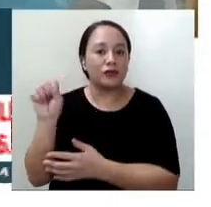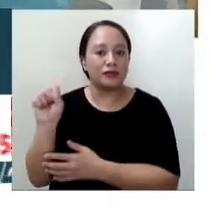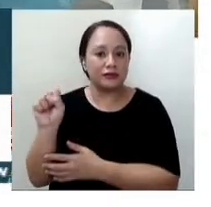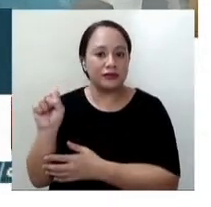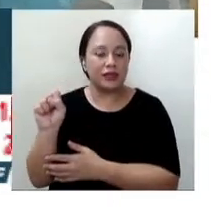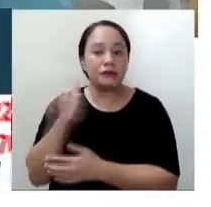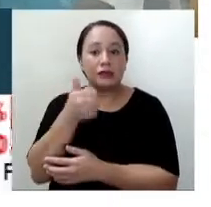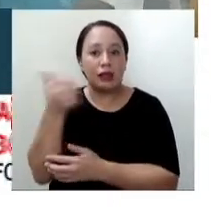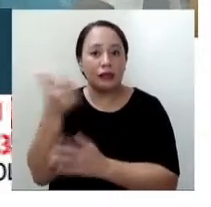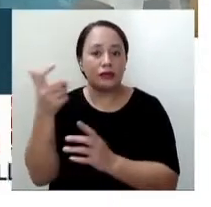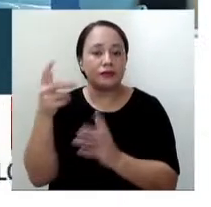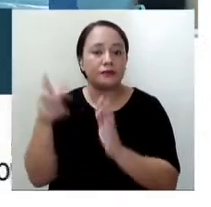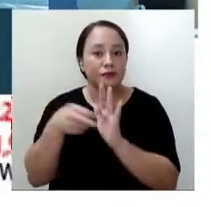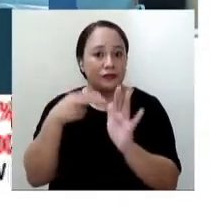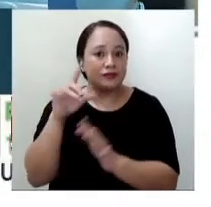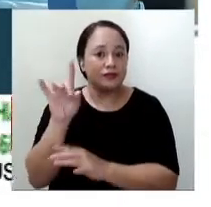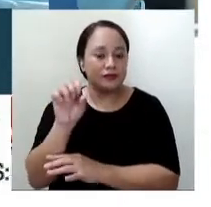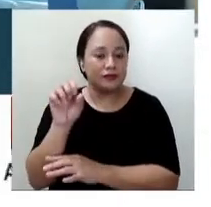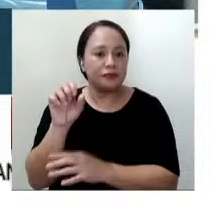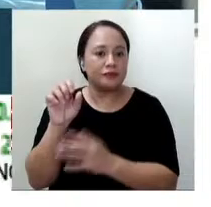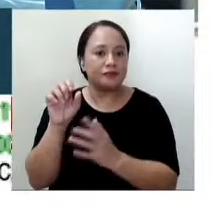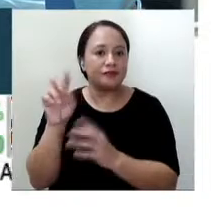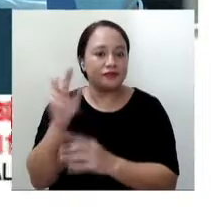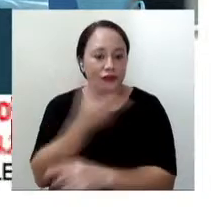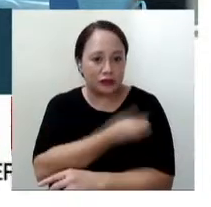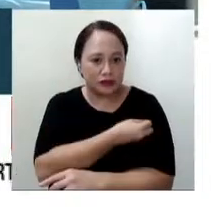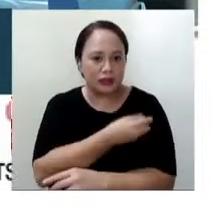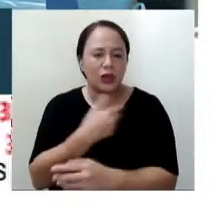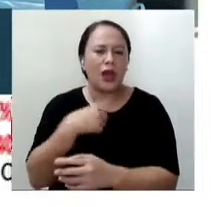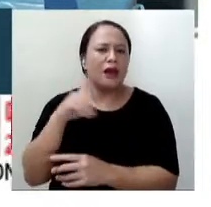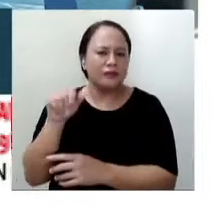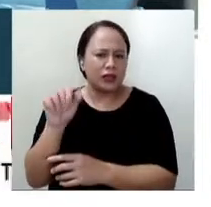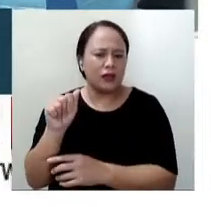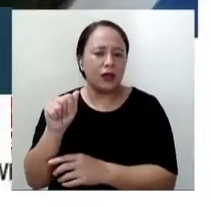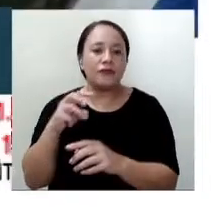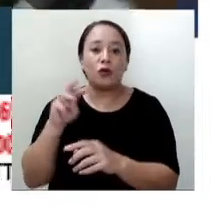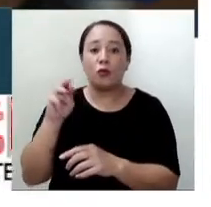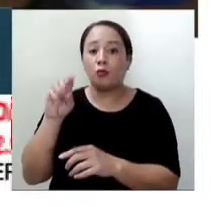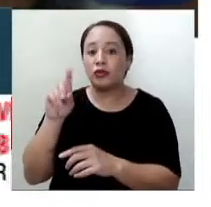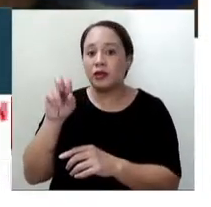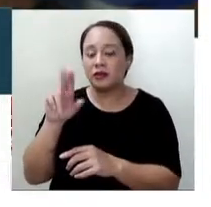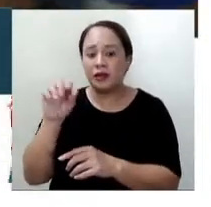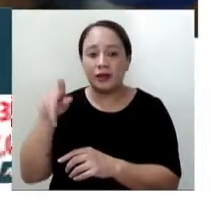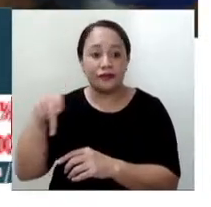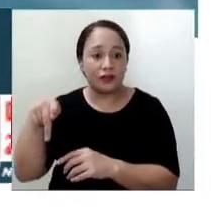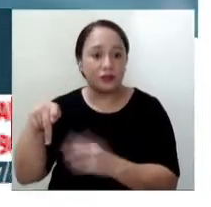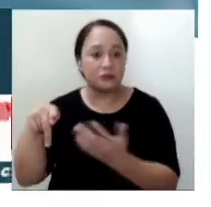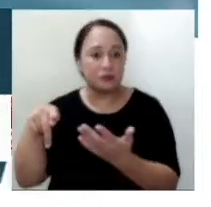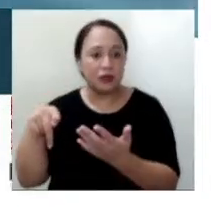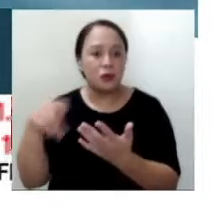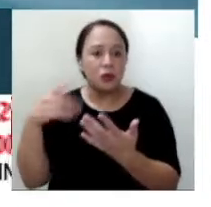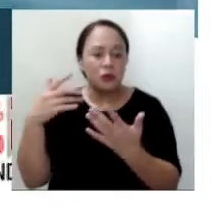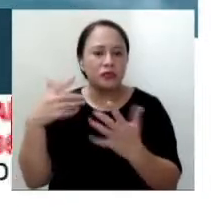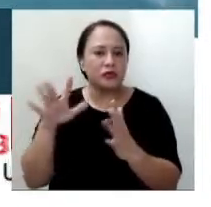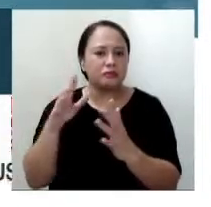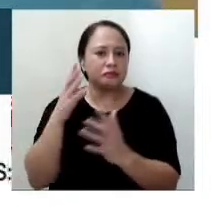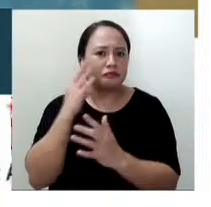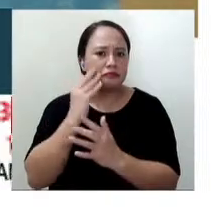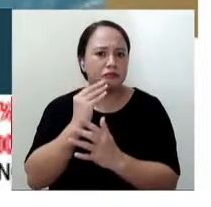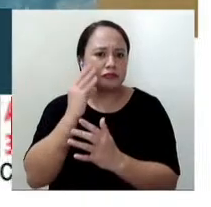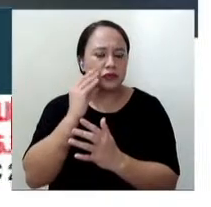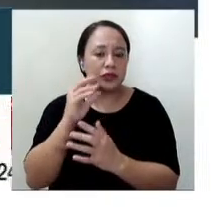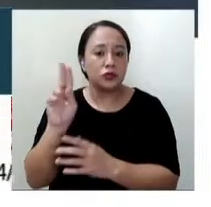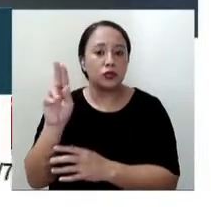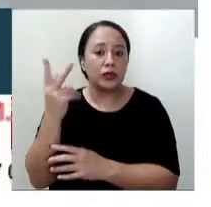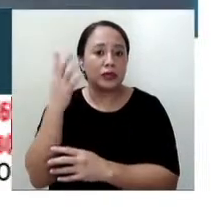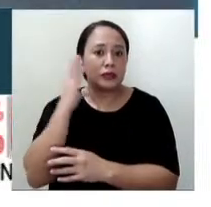other vaccines. We have that data now for Pfizer and Moderna, especially from the Israeli experience. And the UK experience